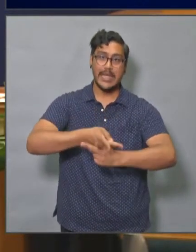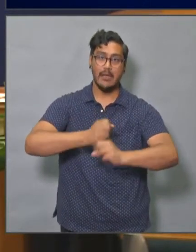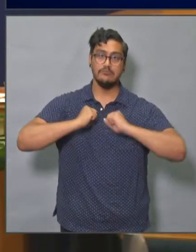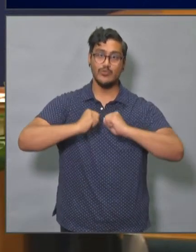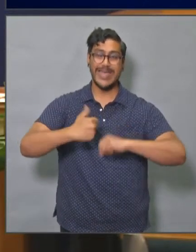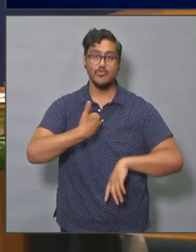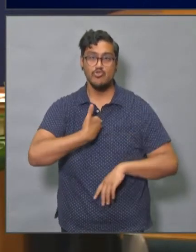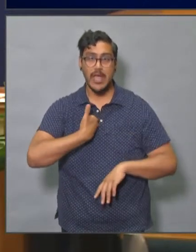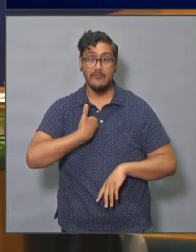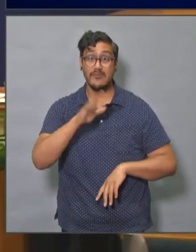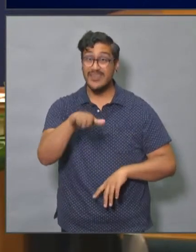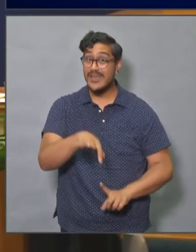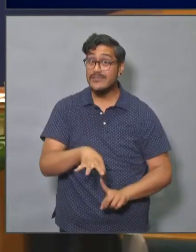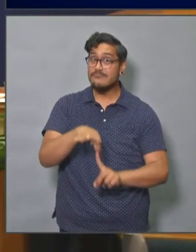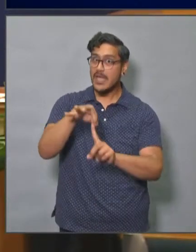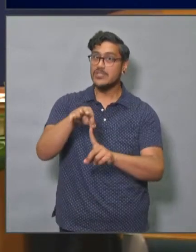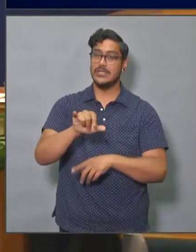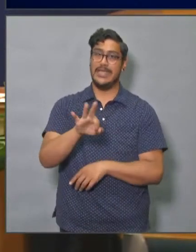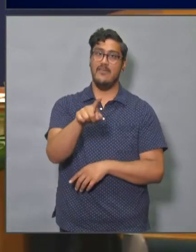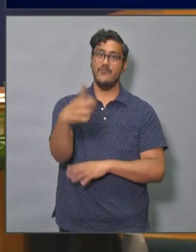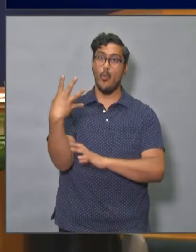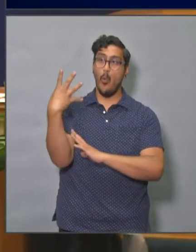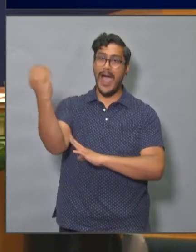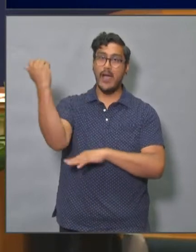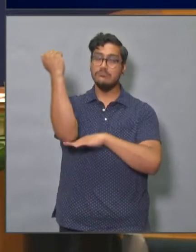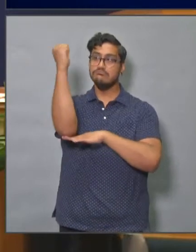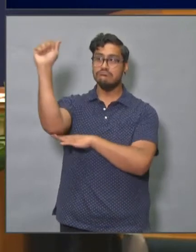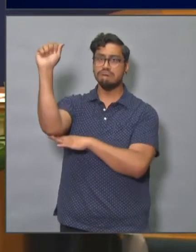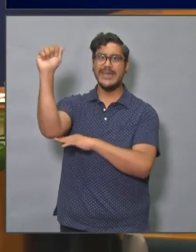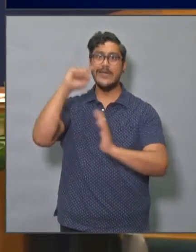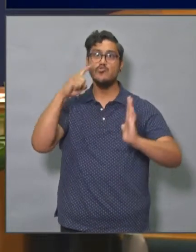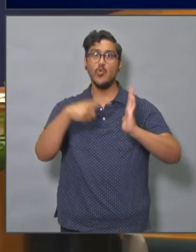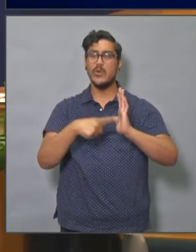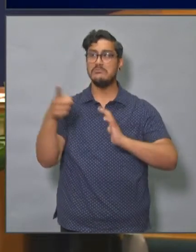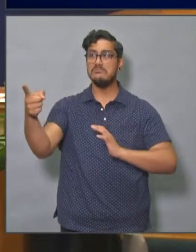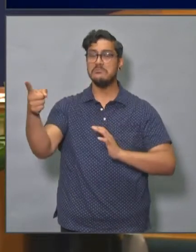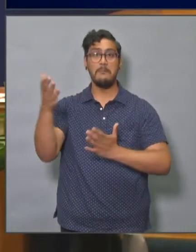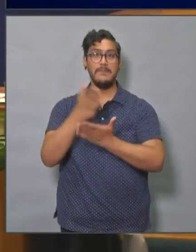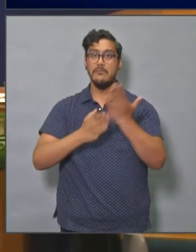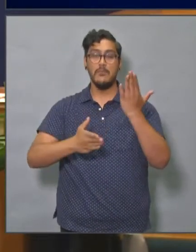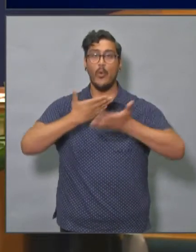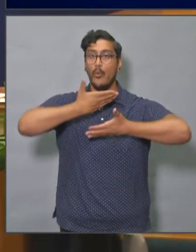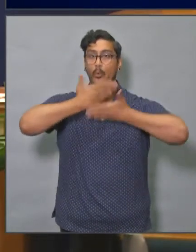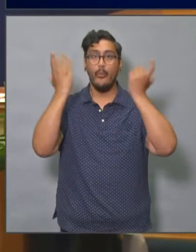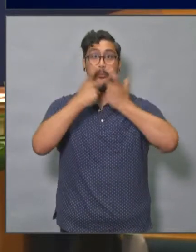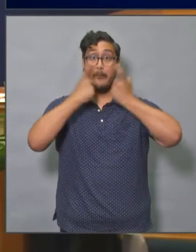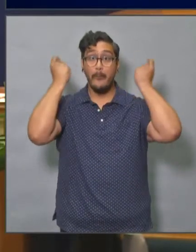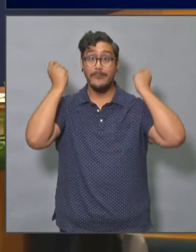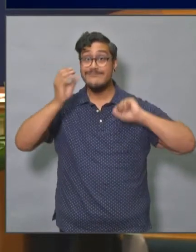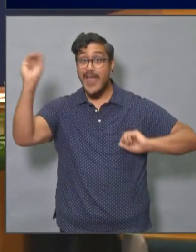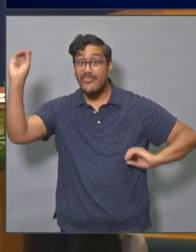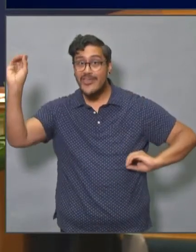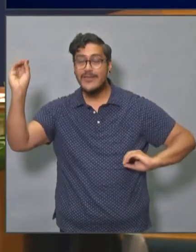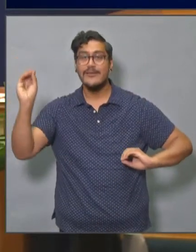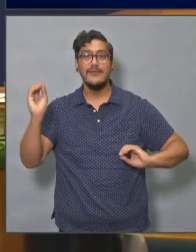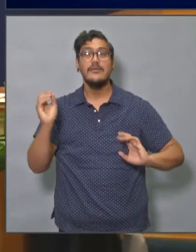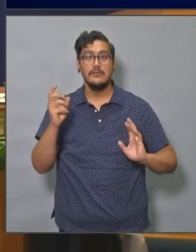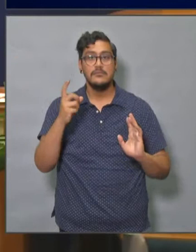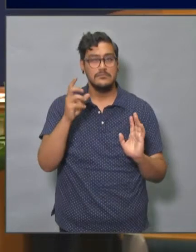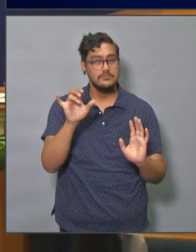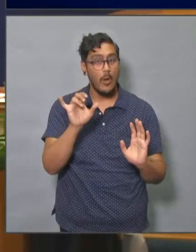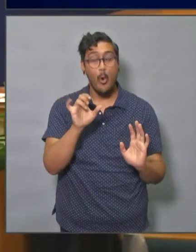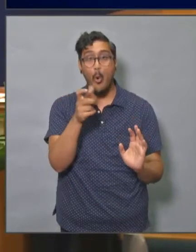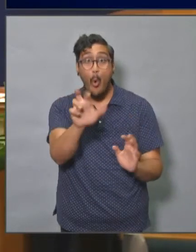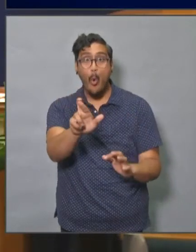were near people who were not wearing their cloth face coverings and they weren't able to keep their distance. It's because the contact tracing will